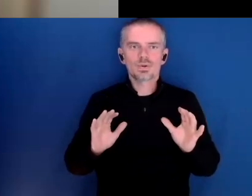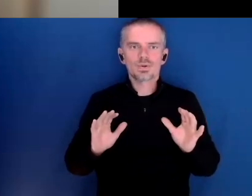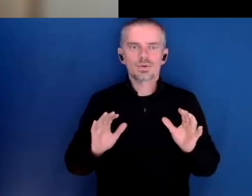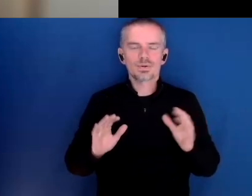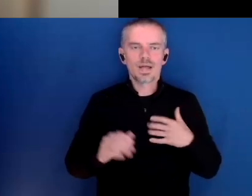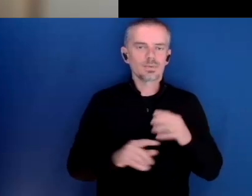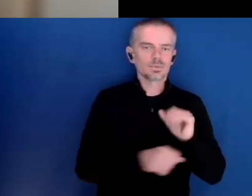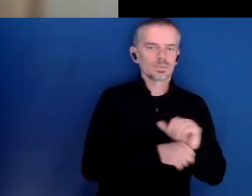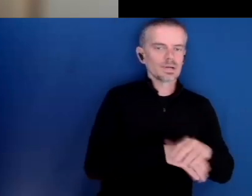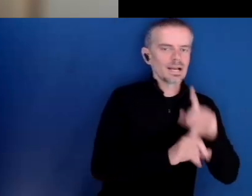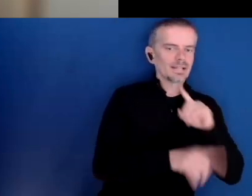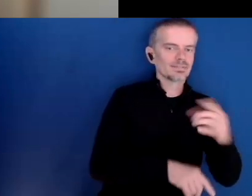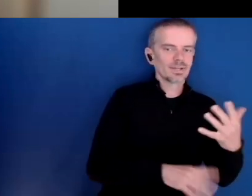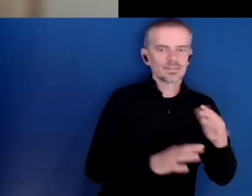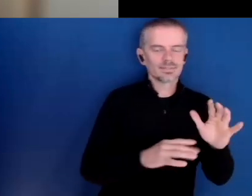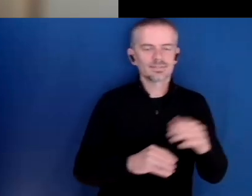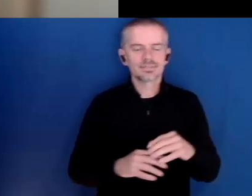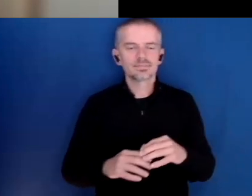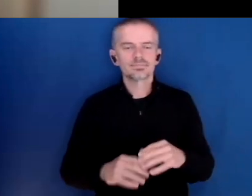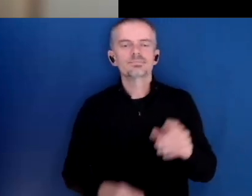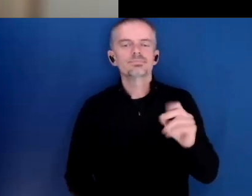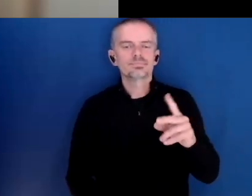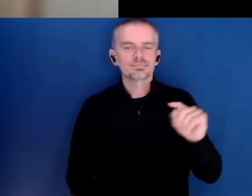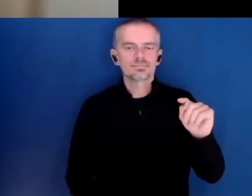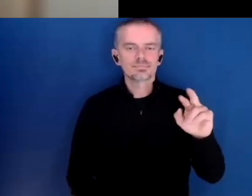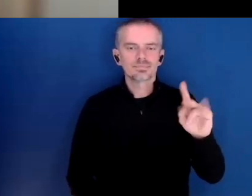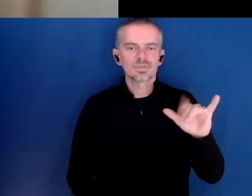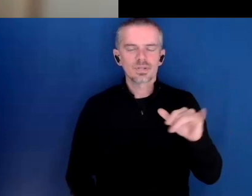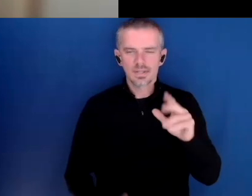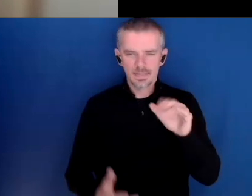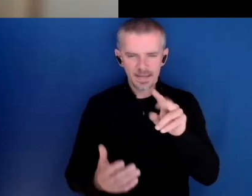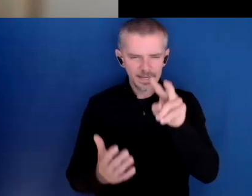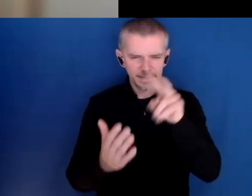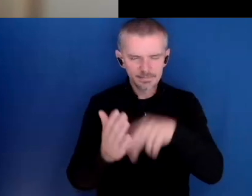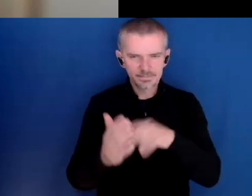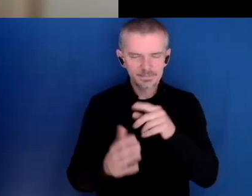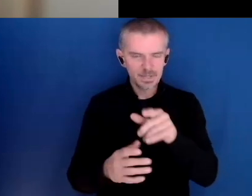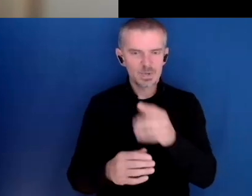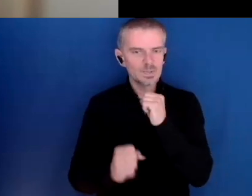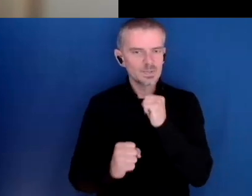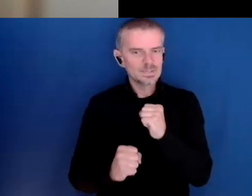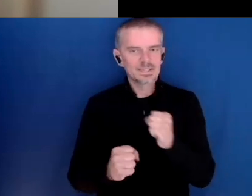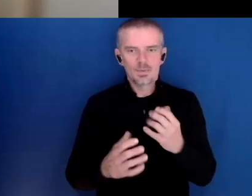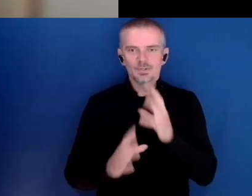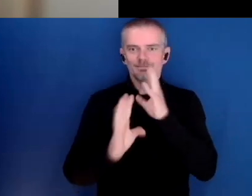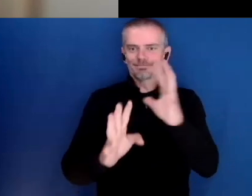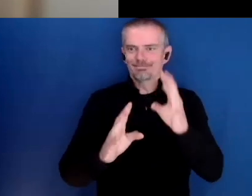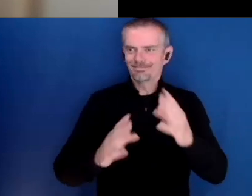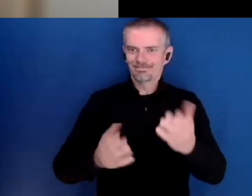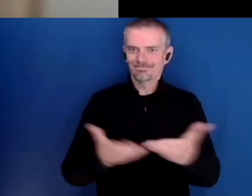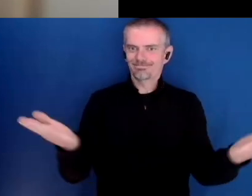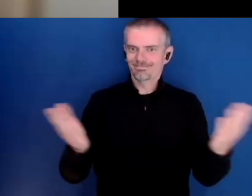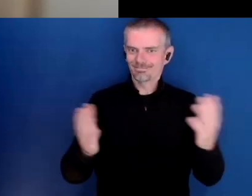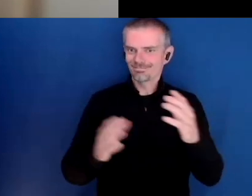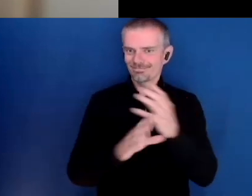ahead, Trinity. Okay, all right. I actually read this question multiple times and thought I want that to be asked live because